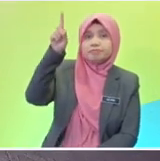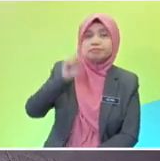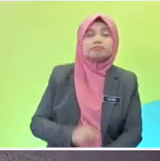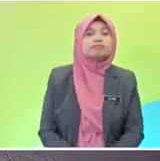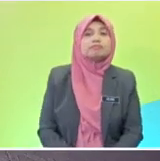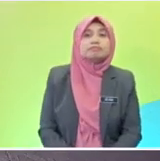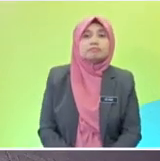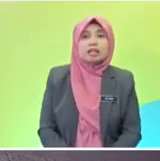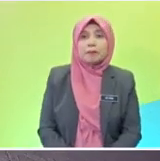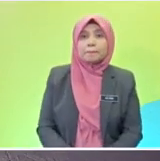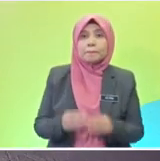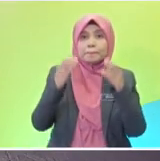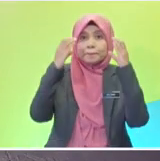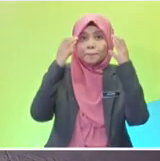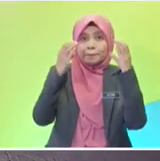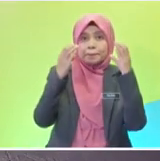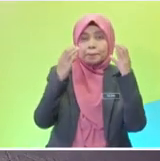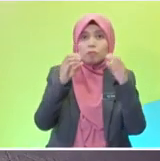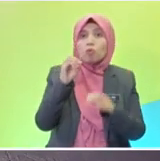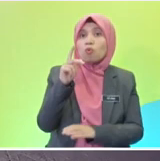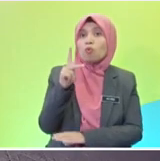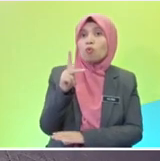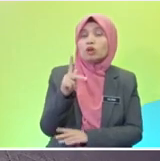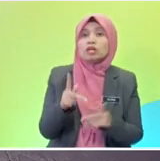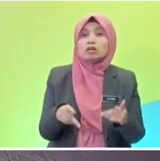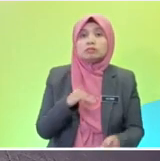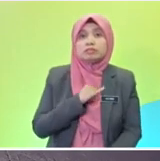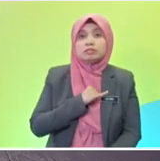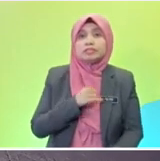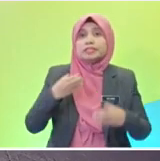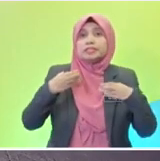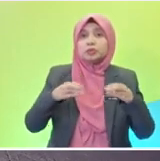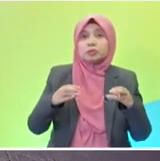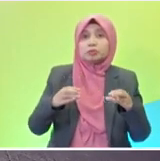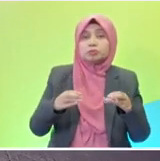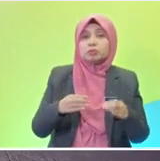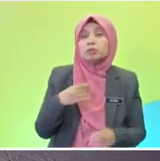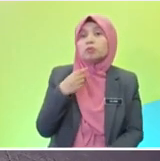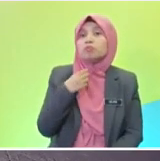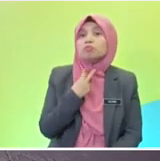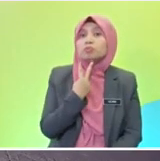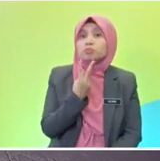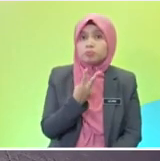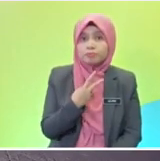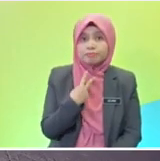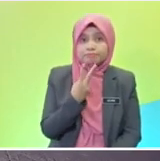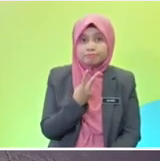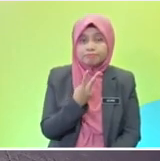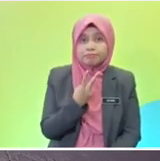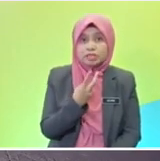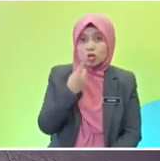Okay. Teacher, is it okay if I try pronouncing the sound of the